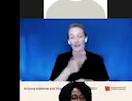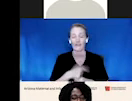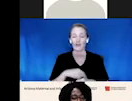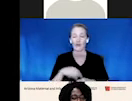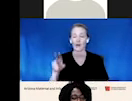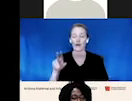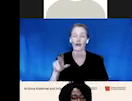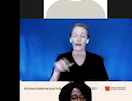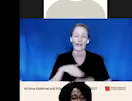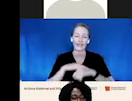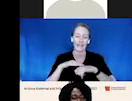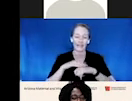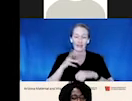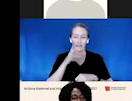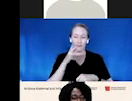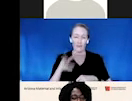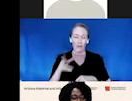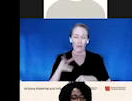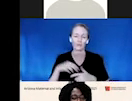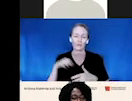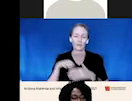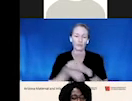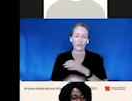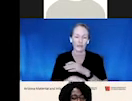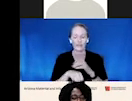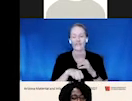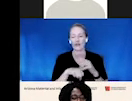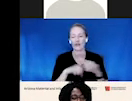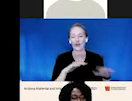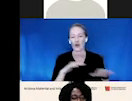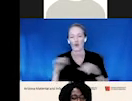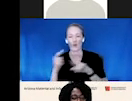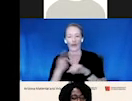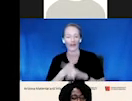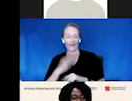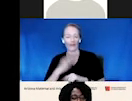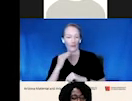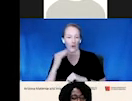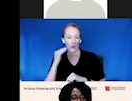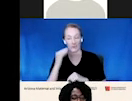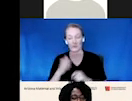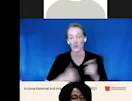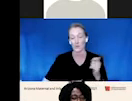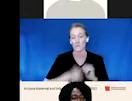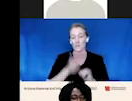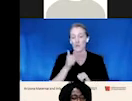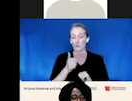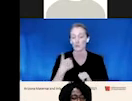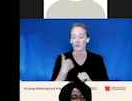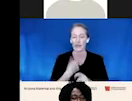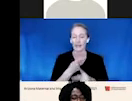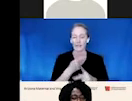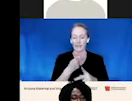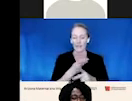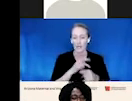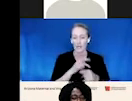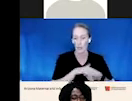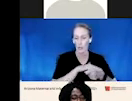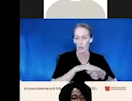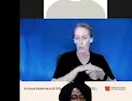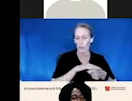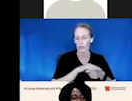common. Oftentimes Native moms will get their prenatal care from midwives locally, but then they'll have to deliver, 2-3